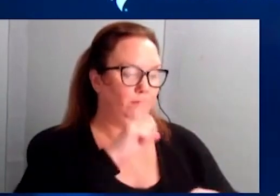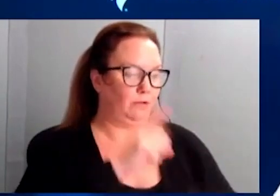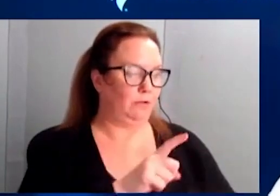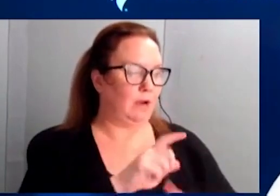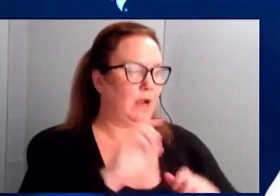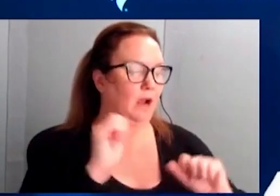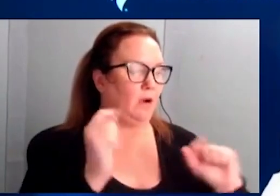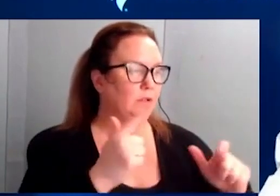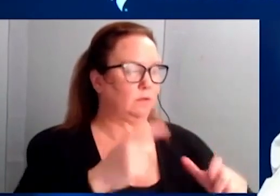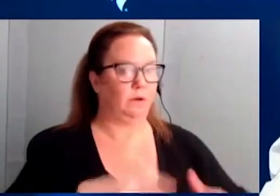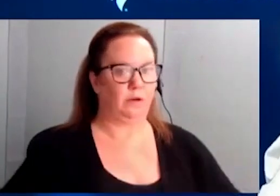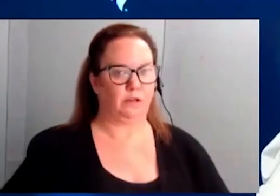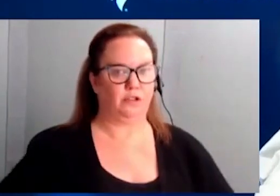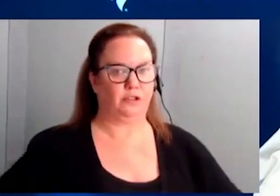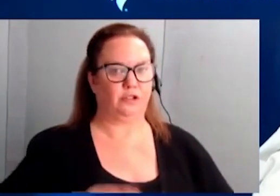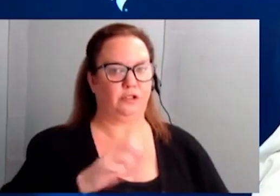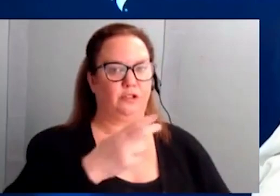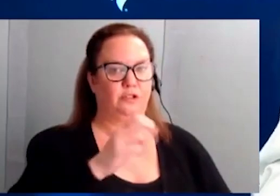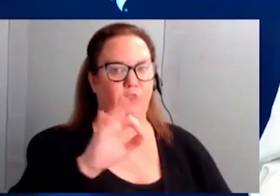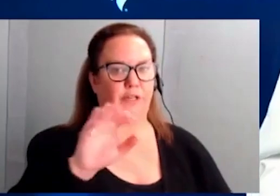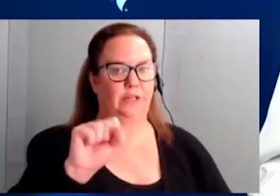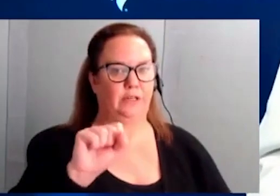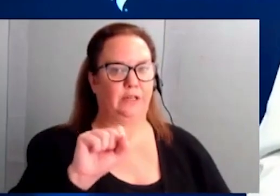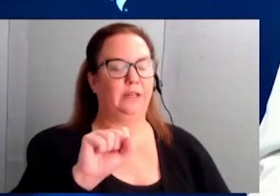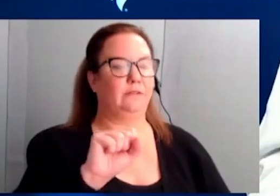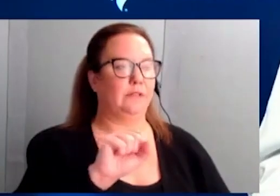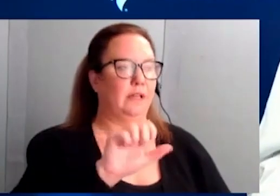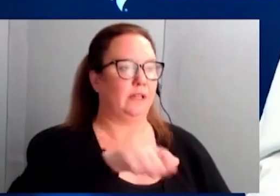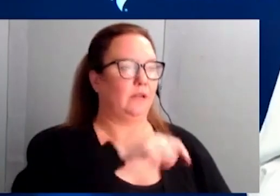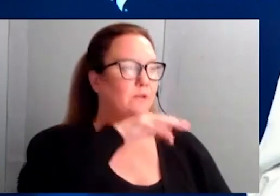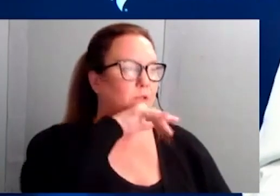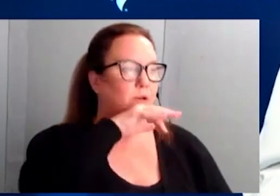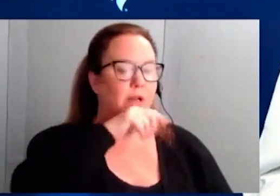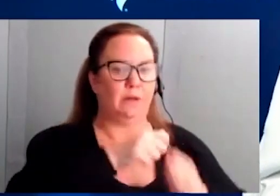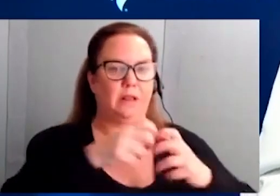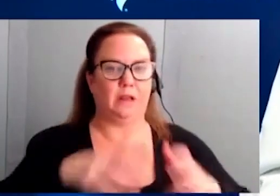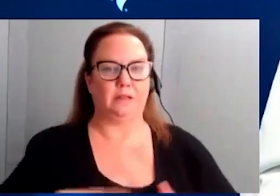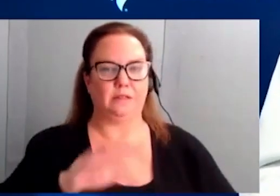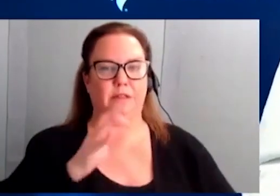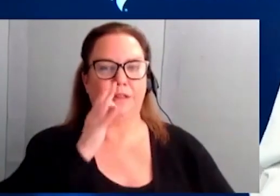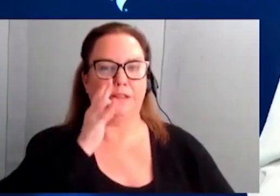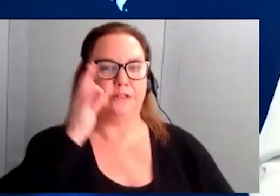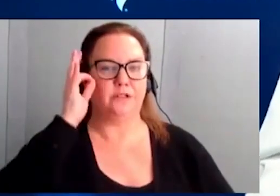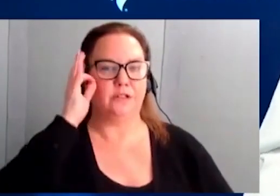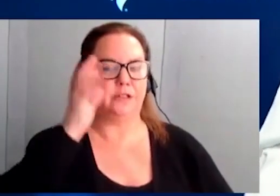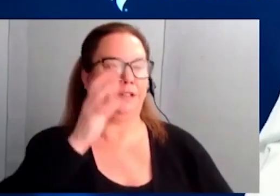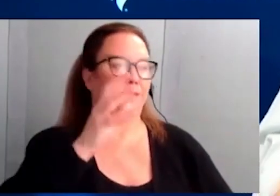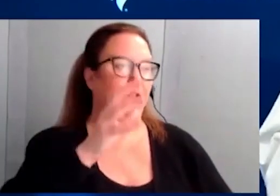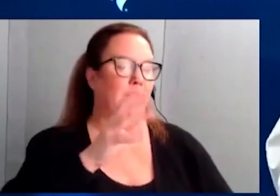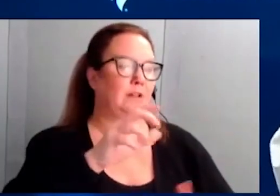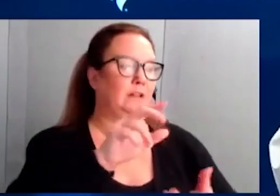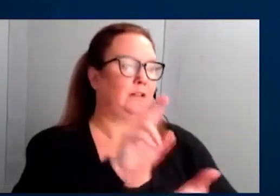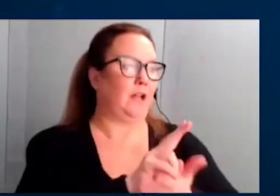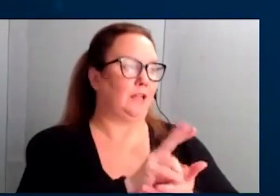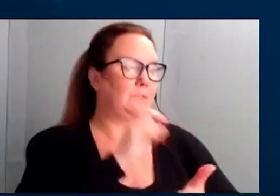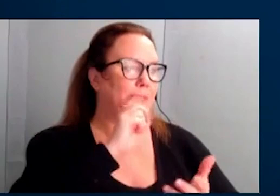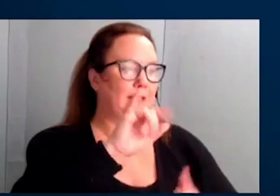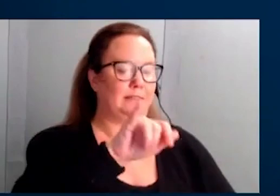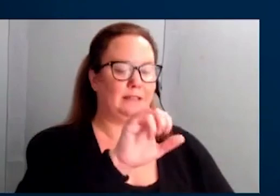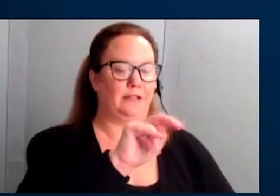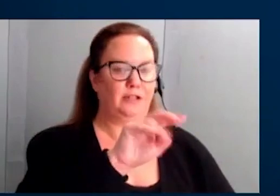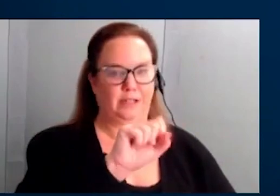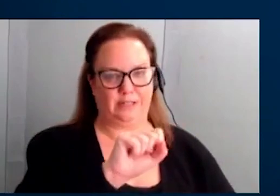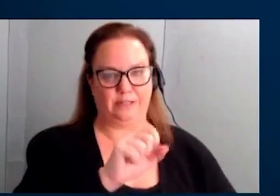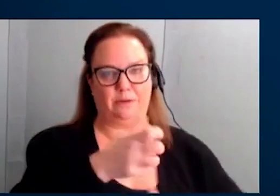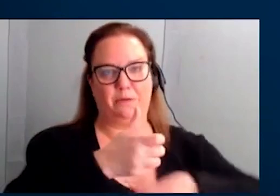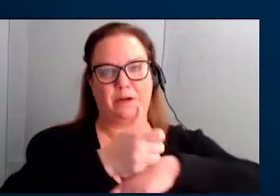I wore a different pair of jeans because the others were really dirty, and we lost. Therefore, the jeans were at fault. No, they're not. We were looking for someone to blame. You can